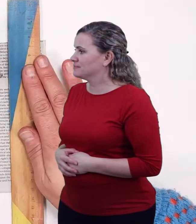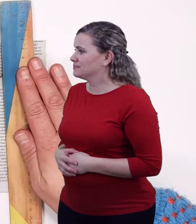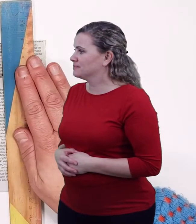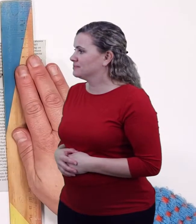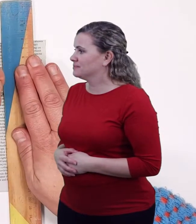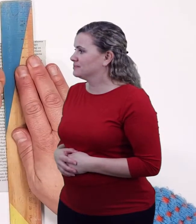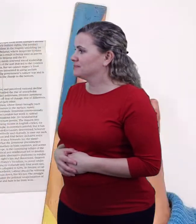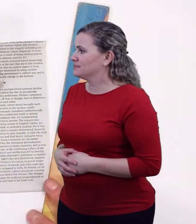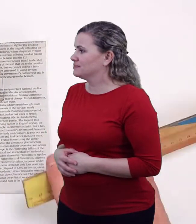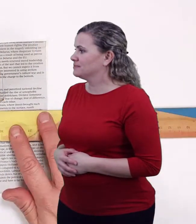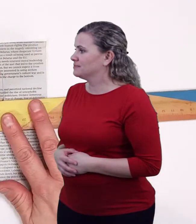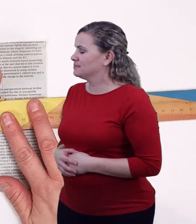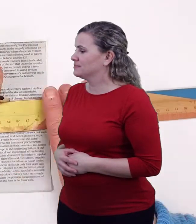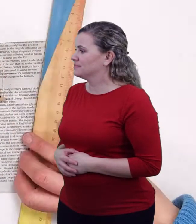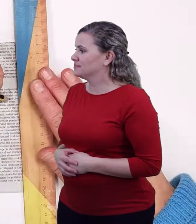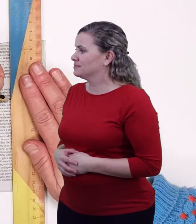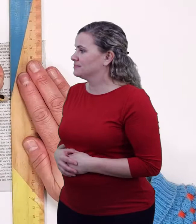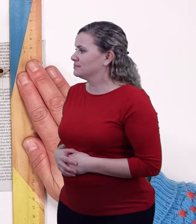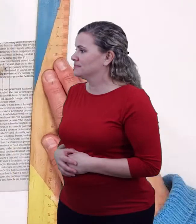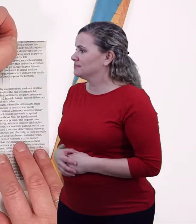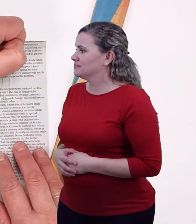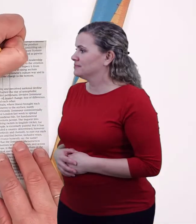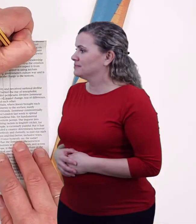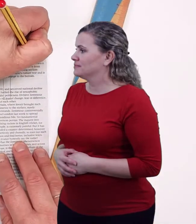of shapes to make the roofs of the buildings.